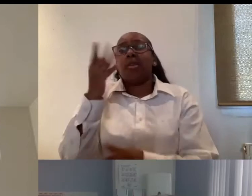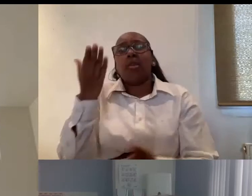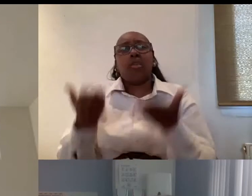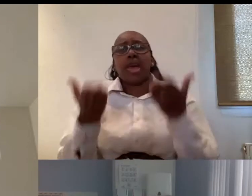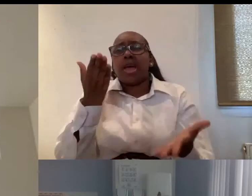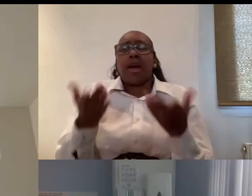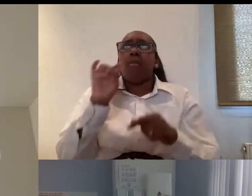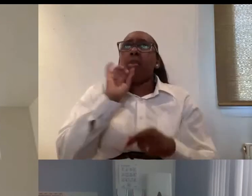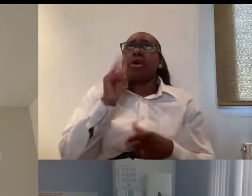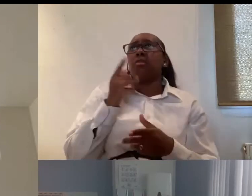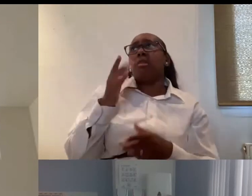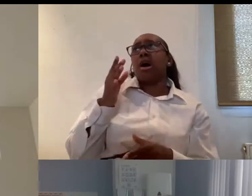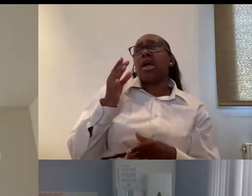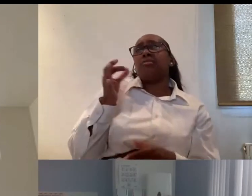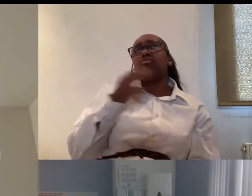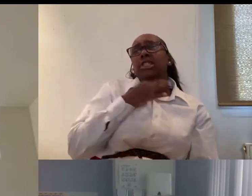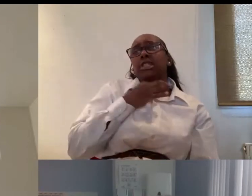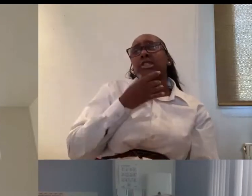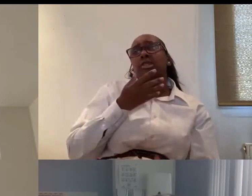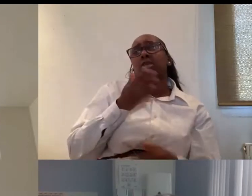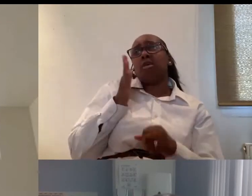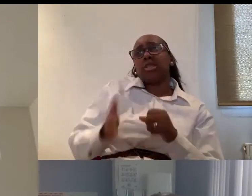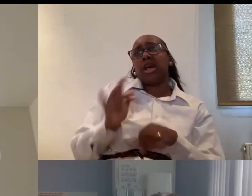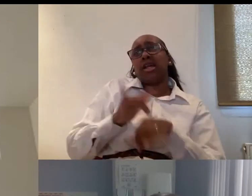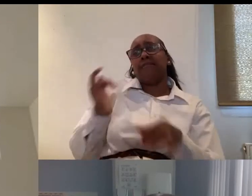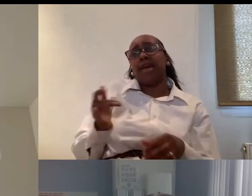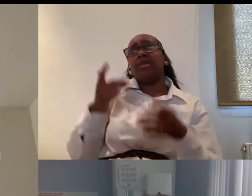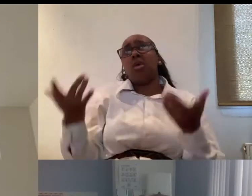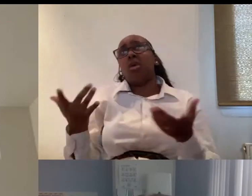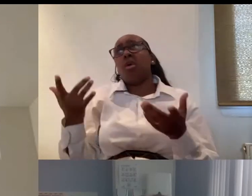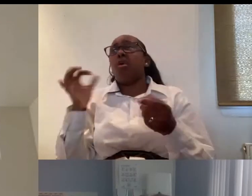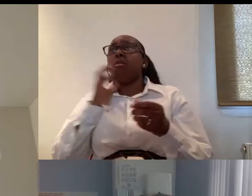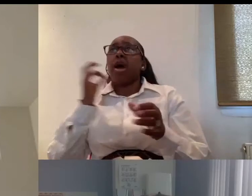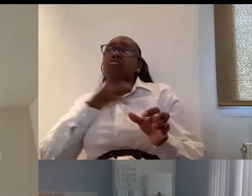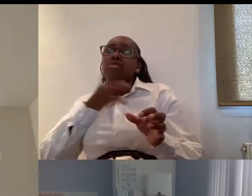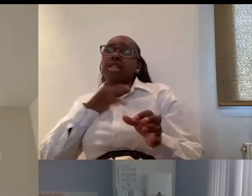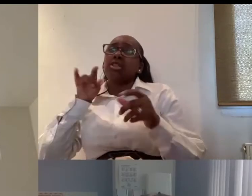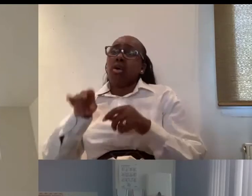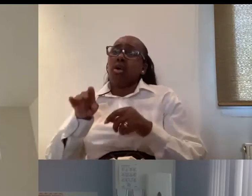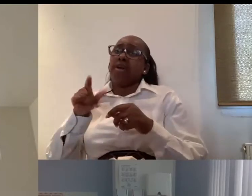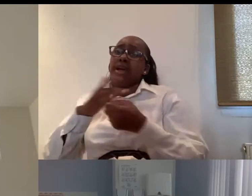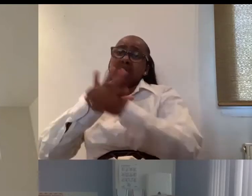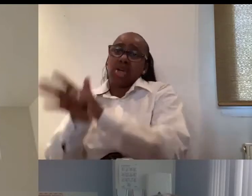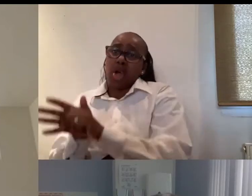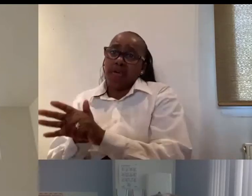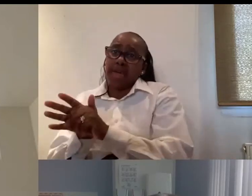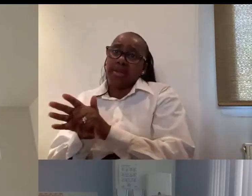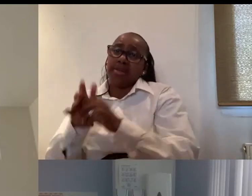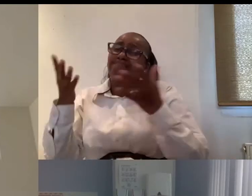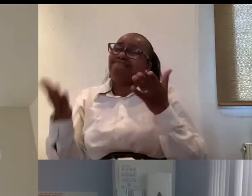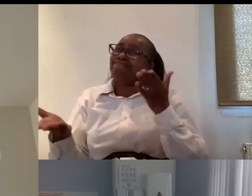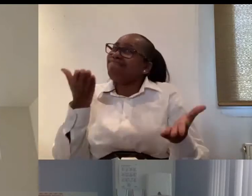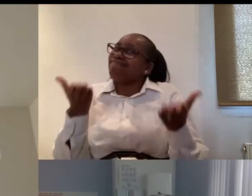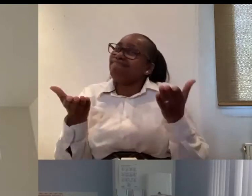what's my risk of side effects and how severe are they from having the vaccine versus what's my risk of becoming severely unwell with COVID. And for the vast